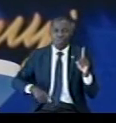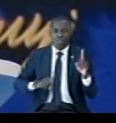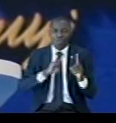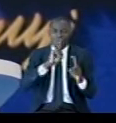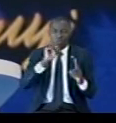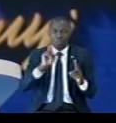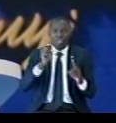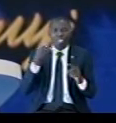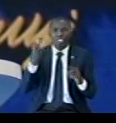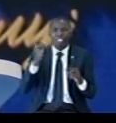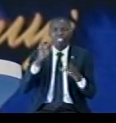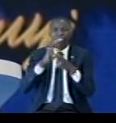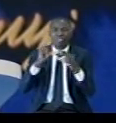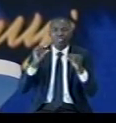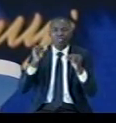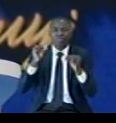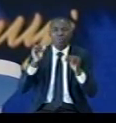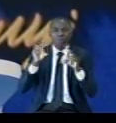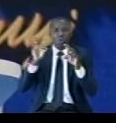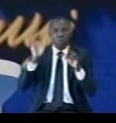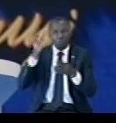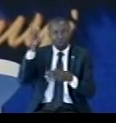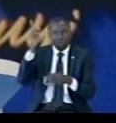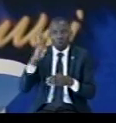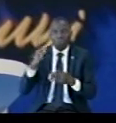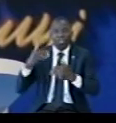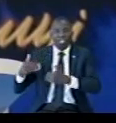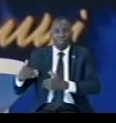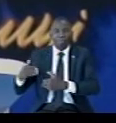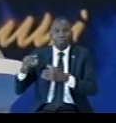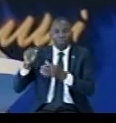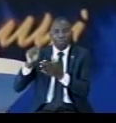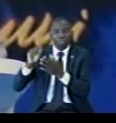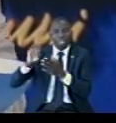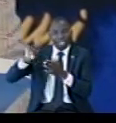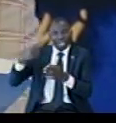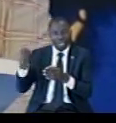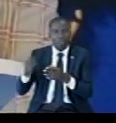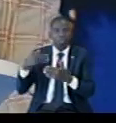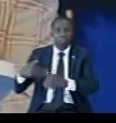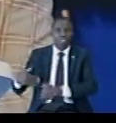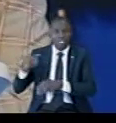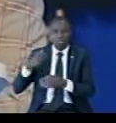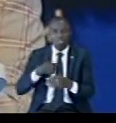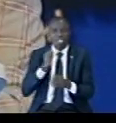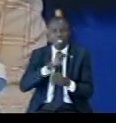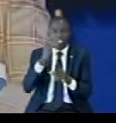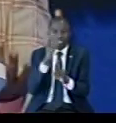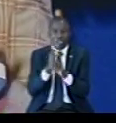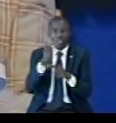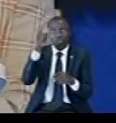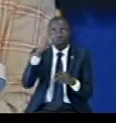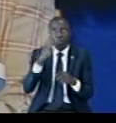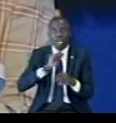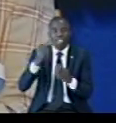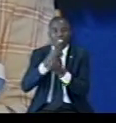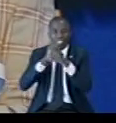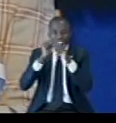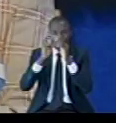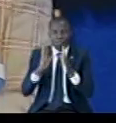there is no God else beside me, a just God and a